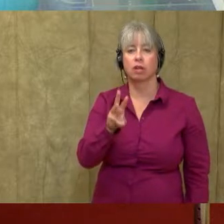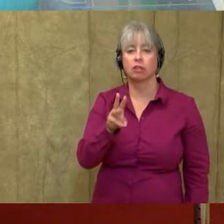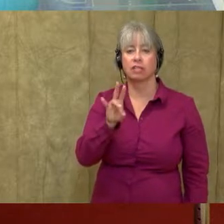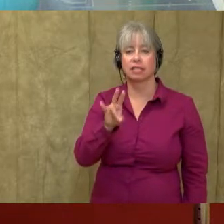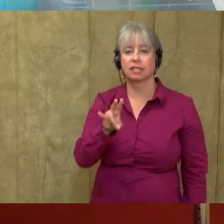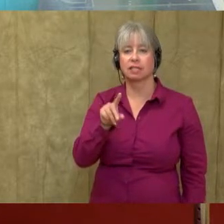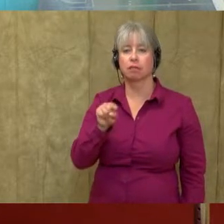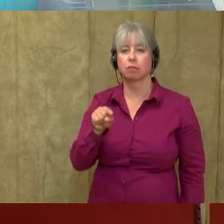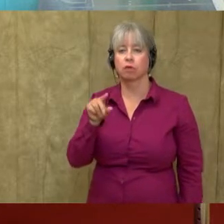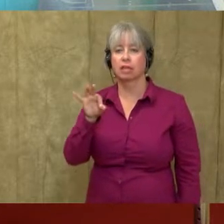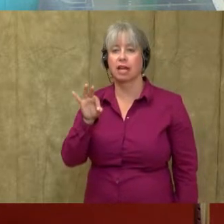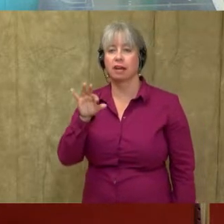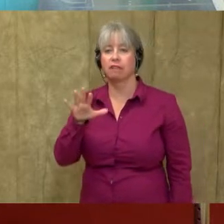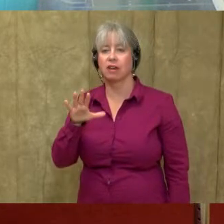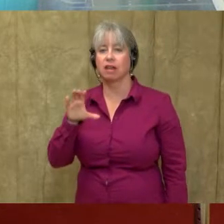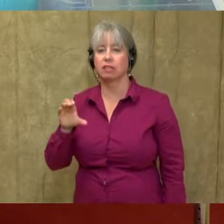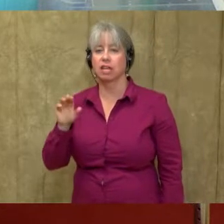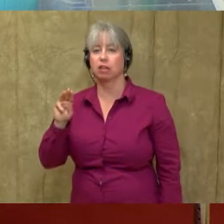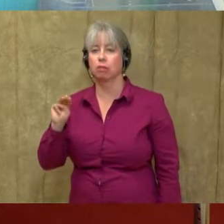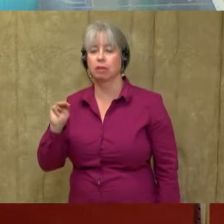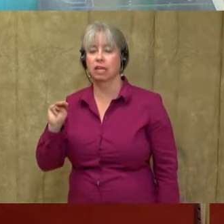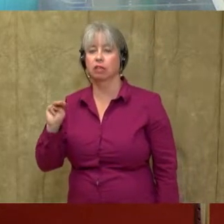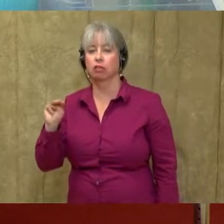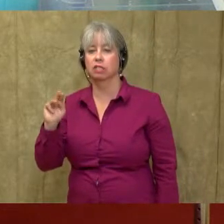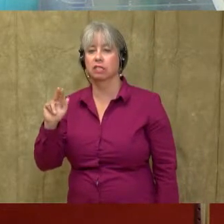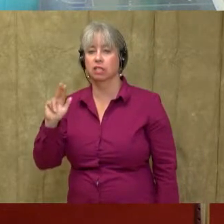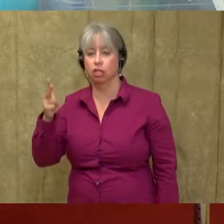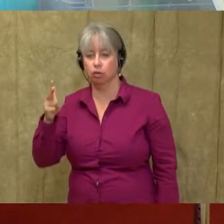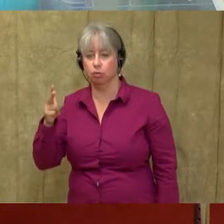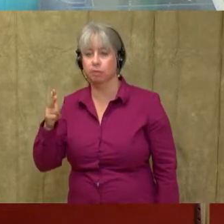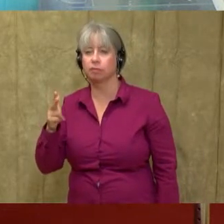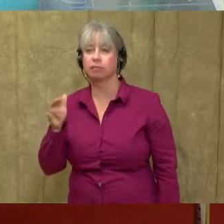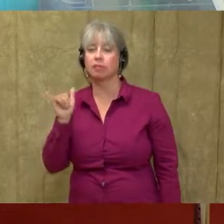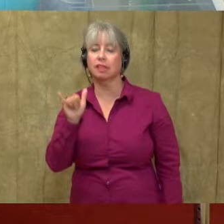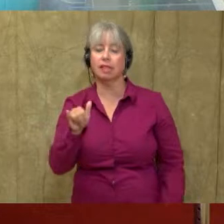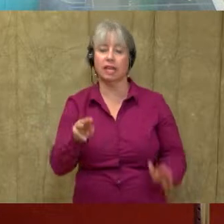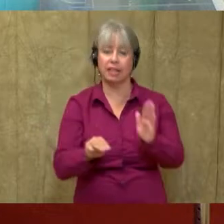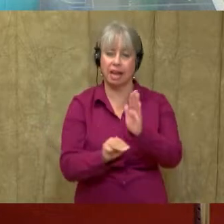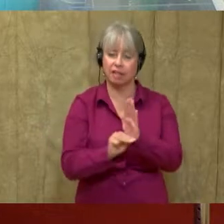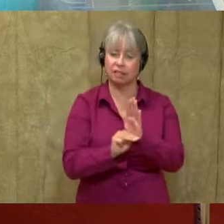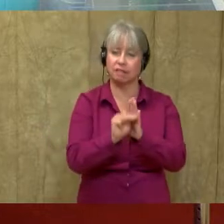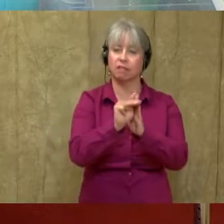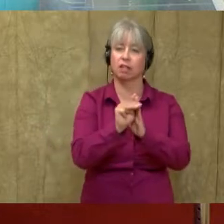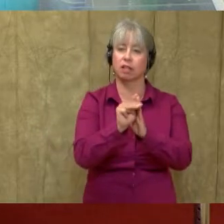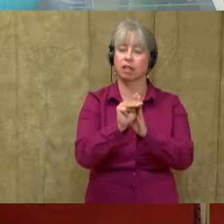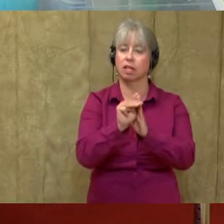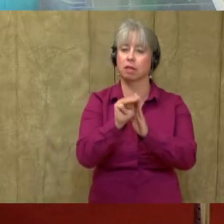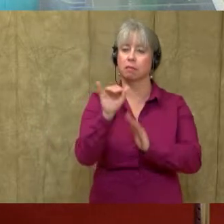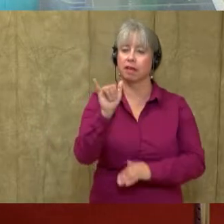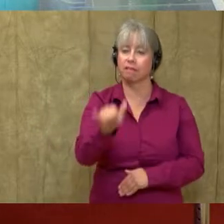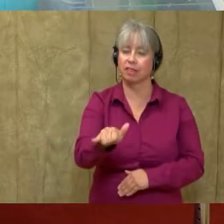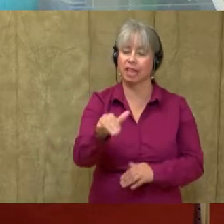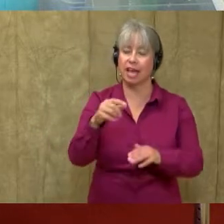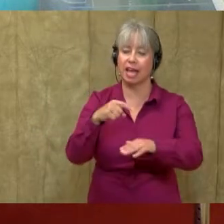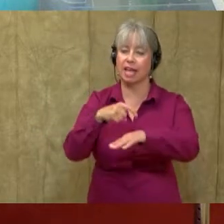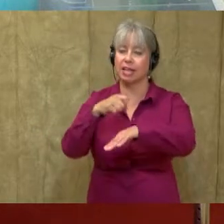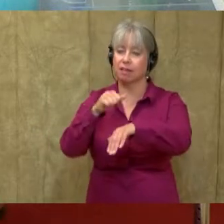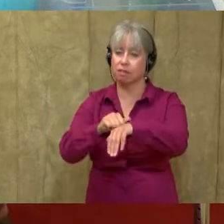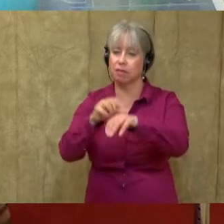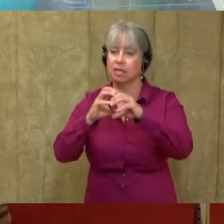267.95 centimeters cubed. Yep. So that is the volume of that sphere. Okay?